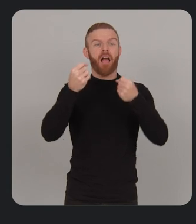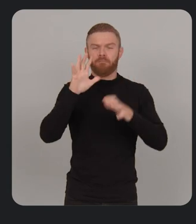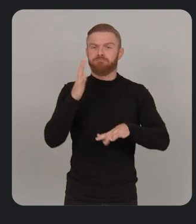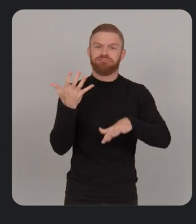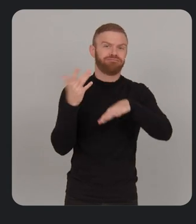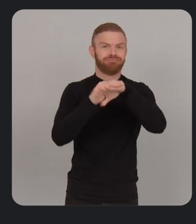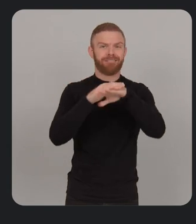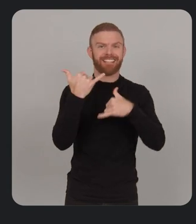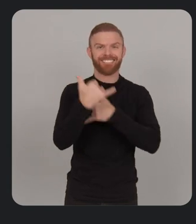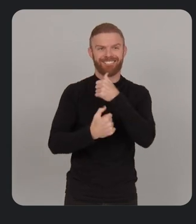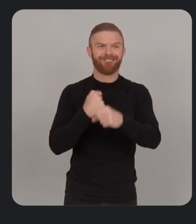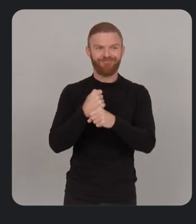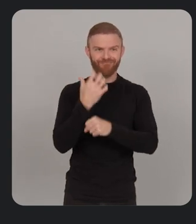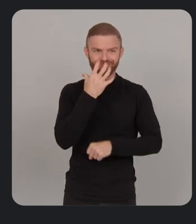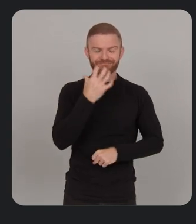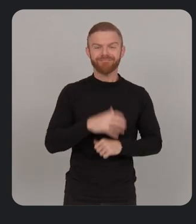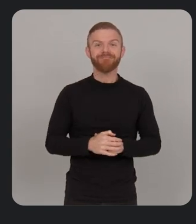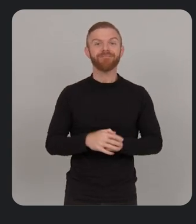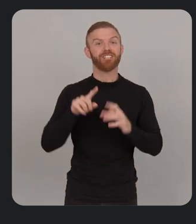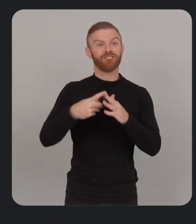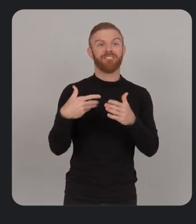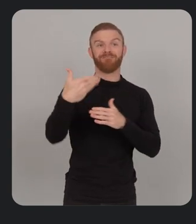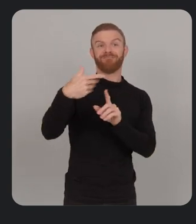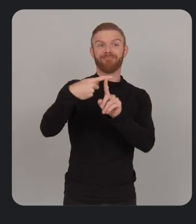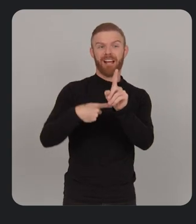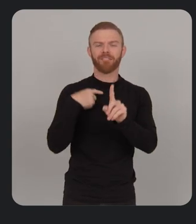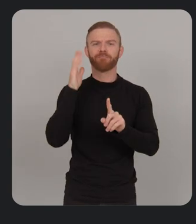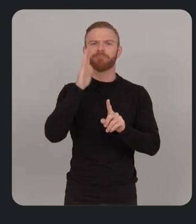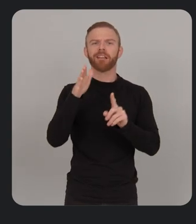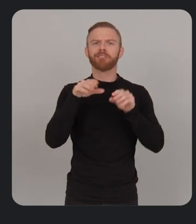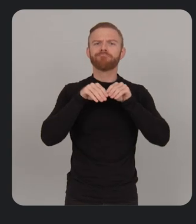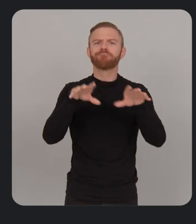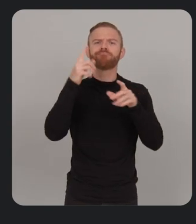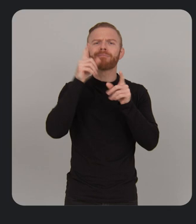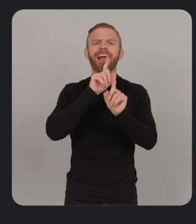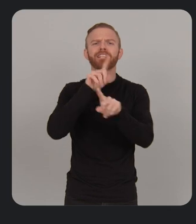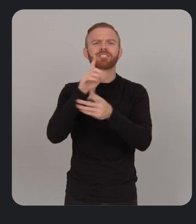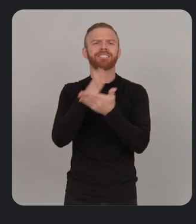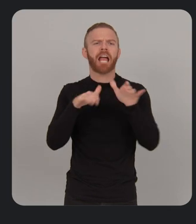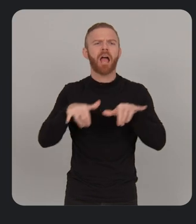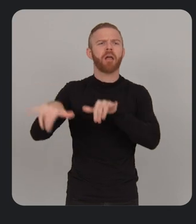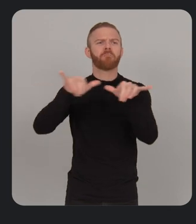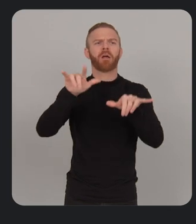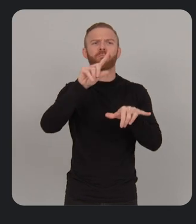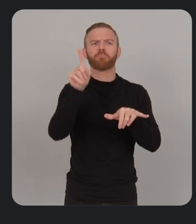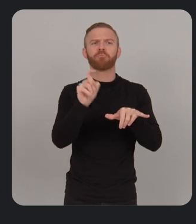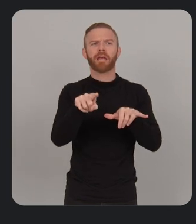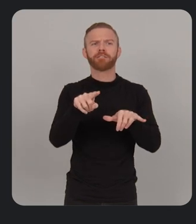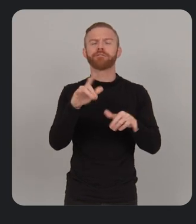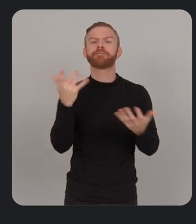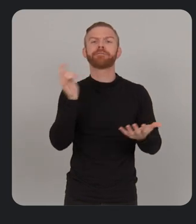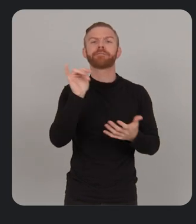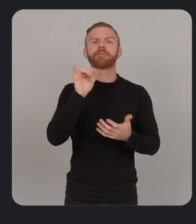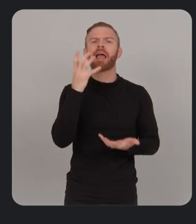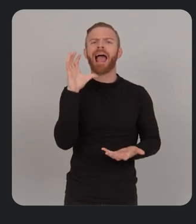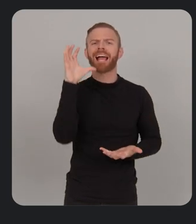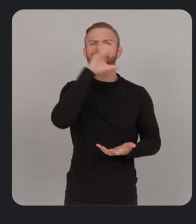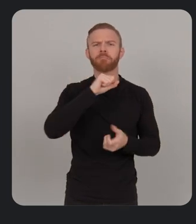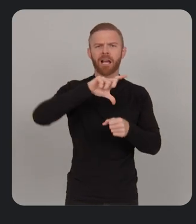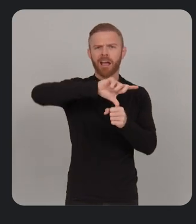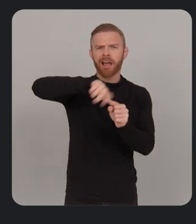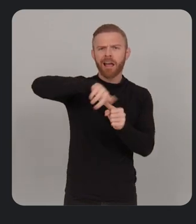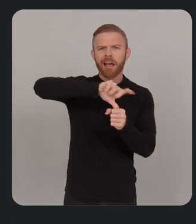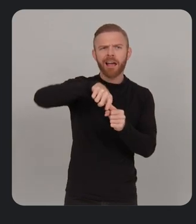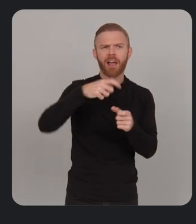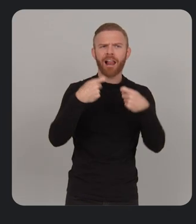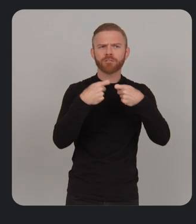-time high this year starting next month we'll answer some of the most common questions people have by showing estimated range